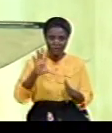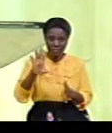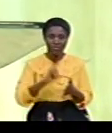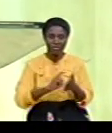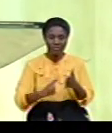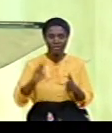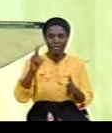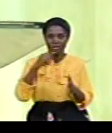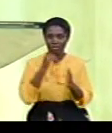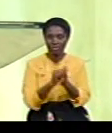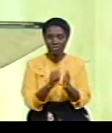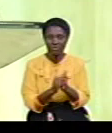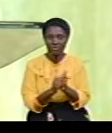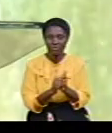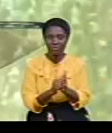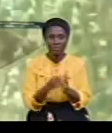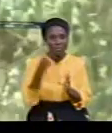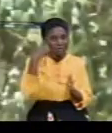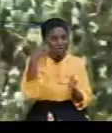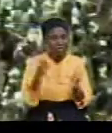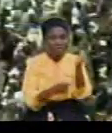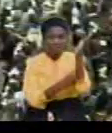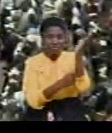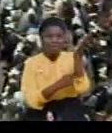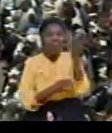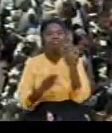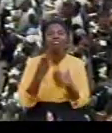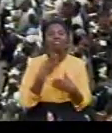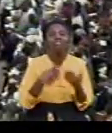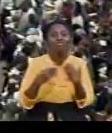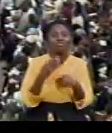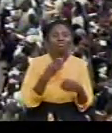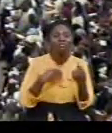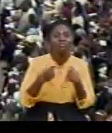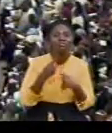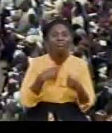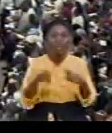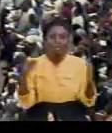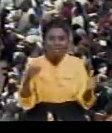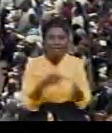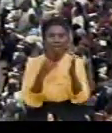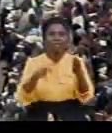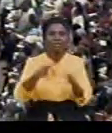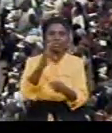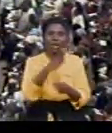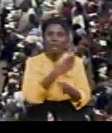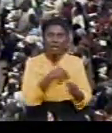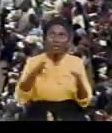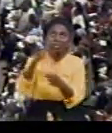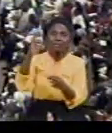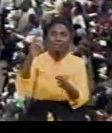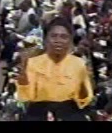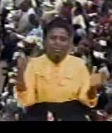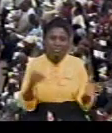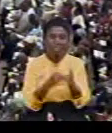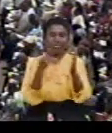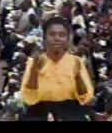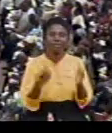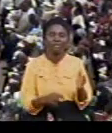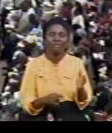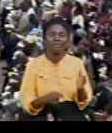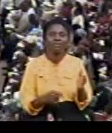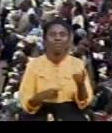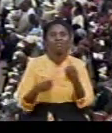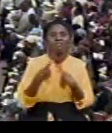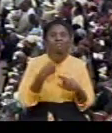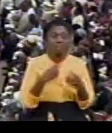says, for the flesh lusteth against the spirit, and the spirit against the flesh, and these are contrary the one